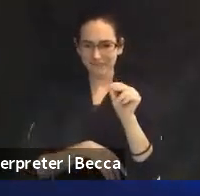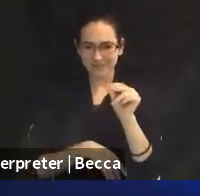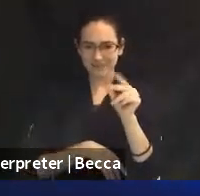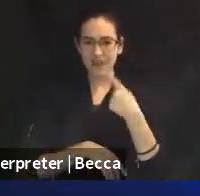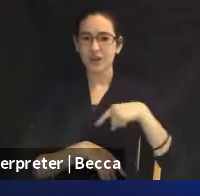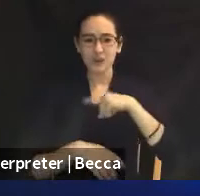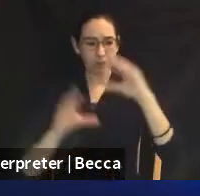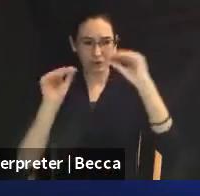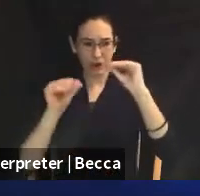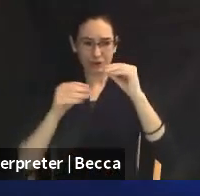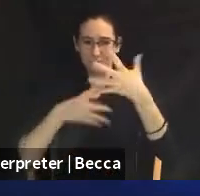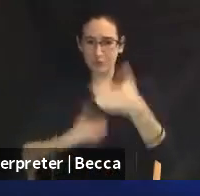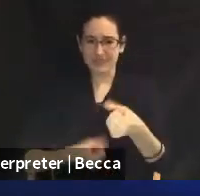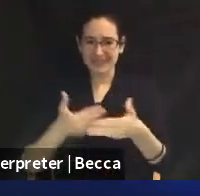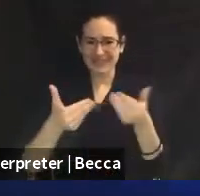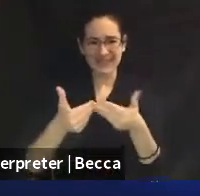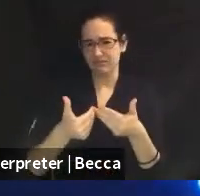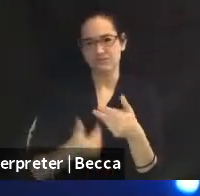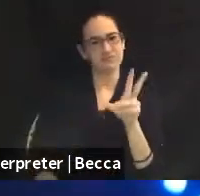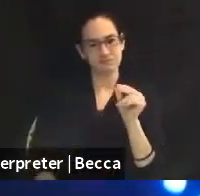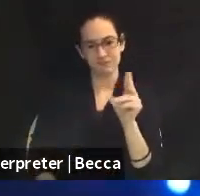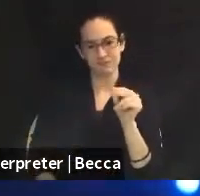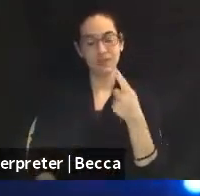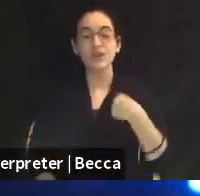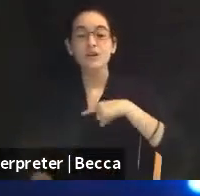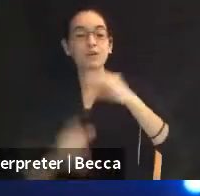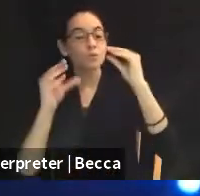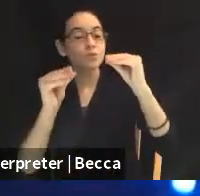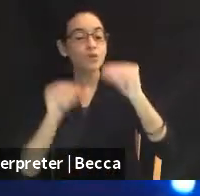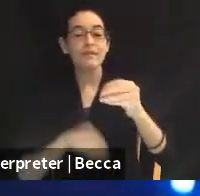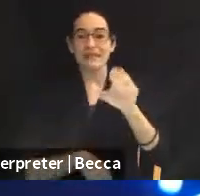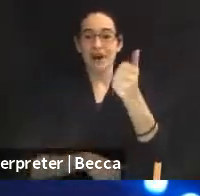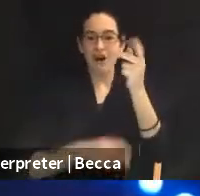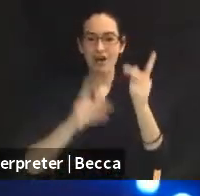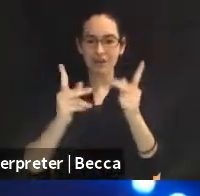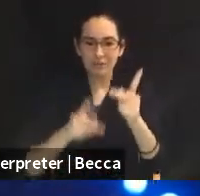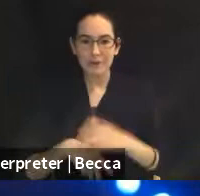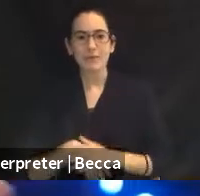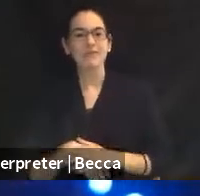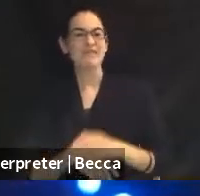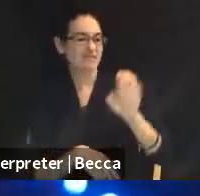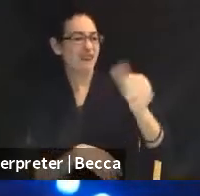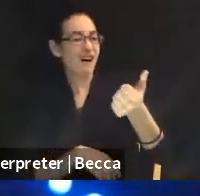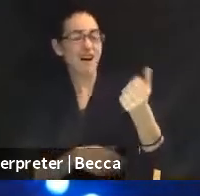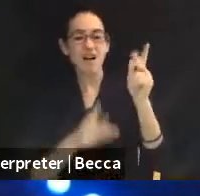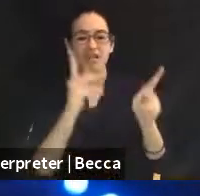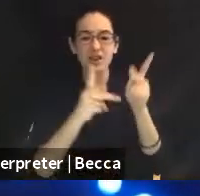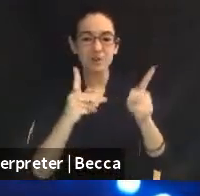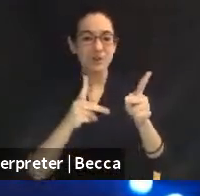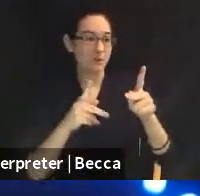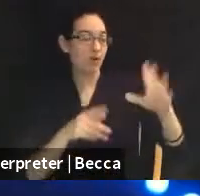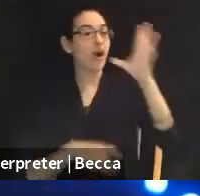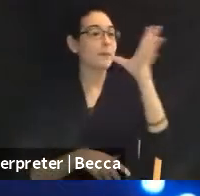the stats are showing us. We're taught that the other people, those other people, are our parents,